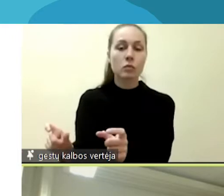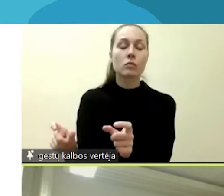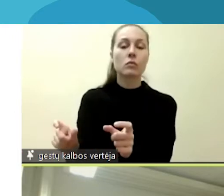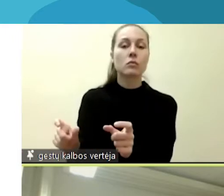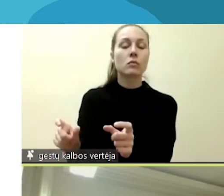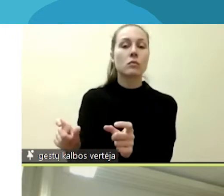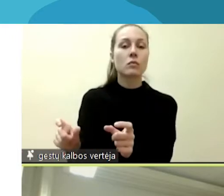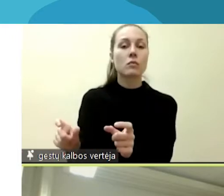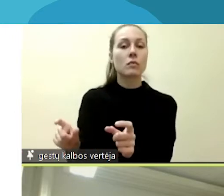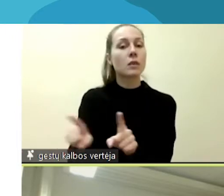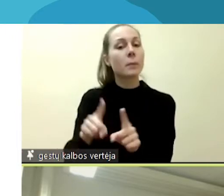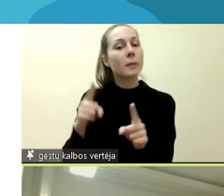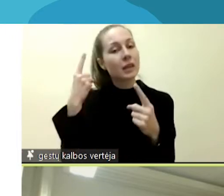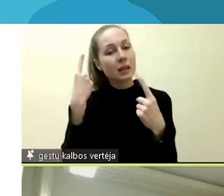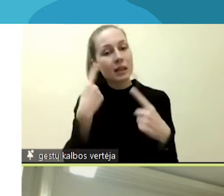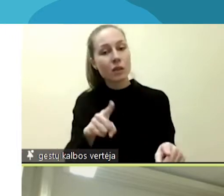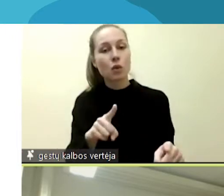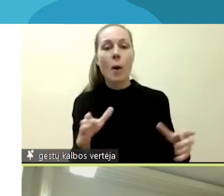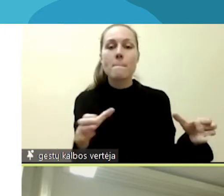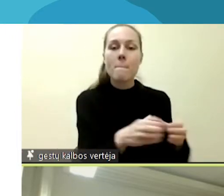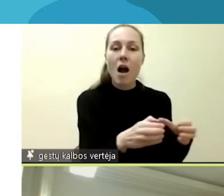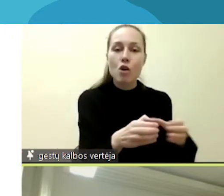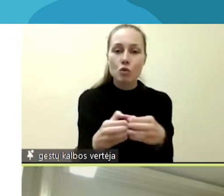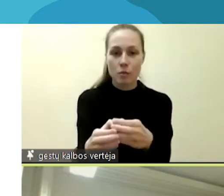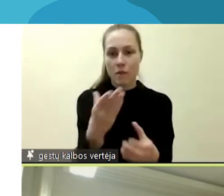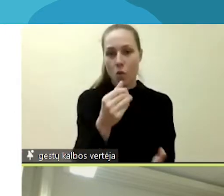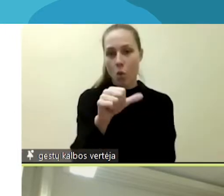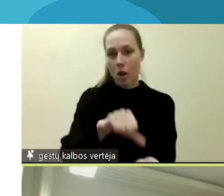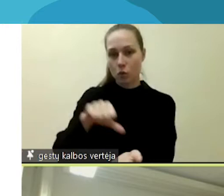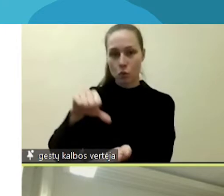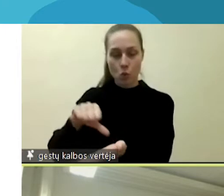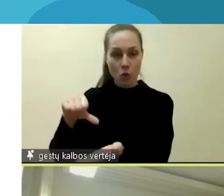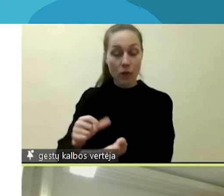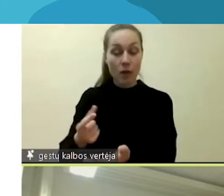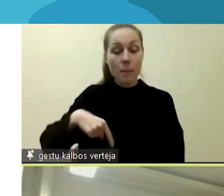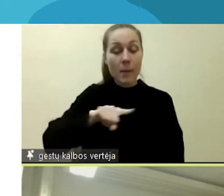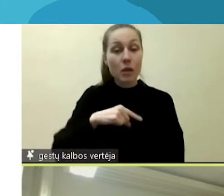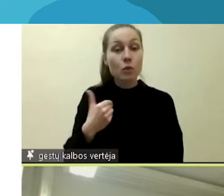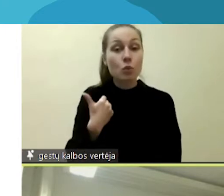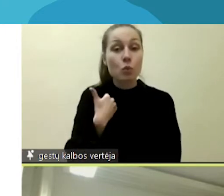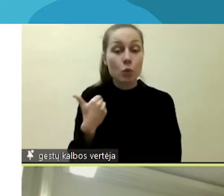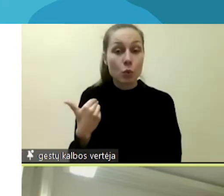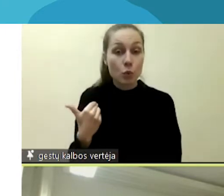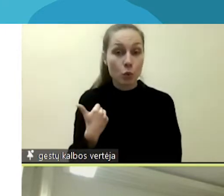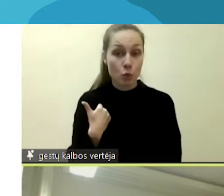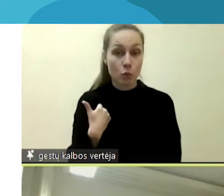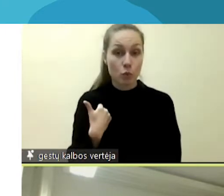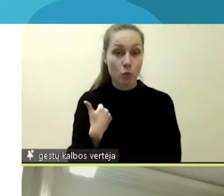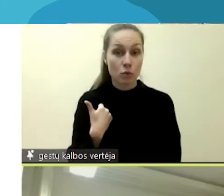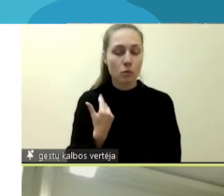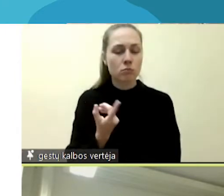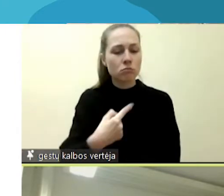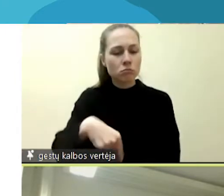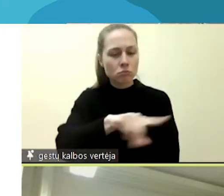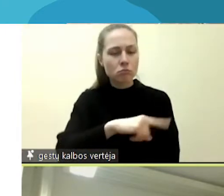we thought we have to give them more trust in police,